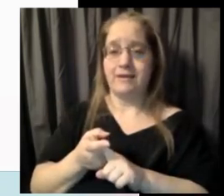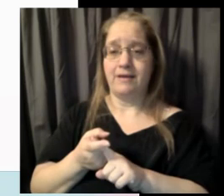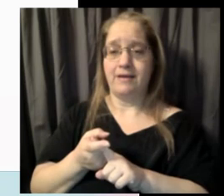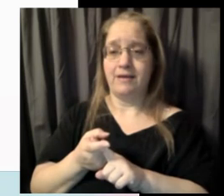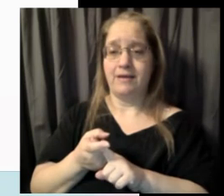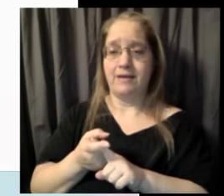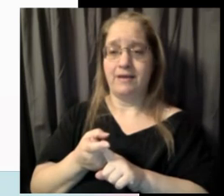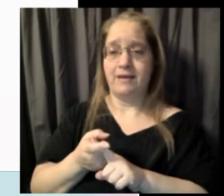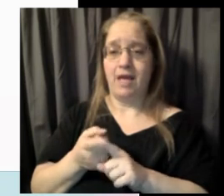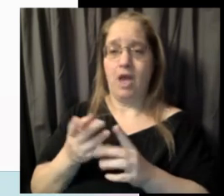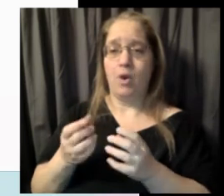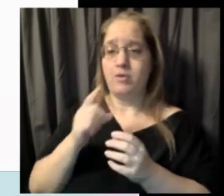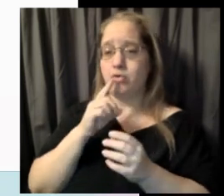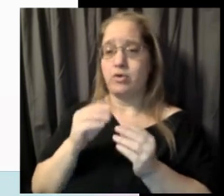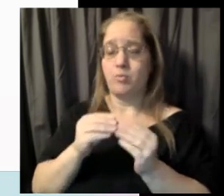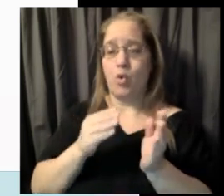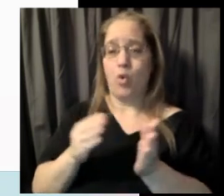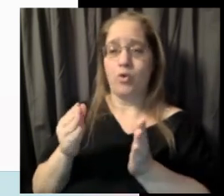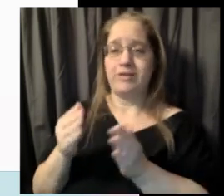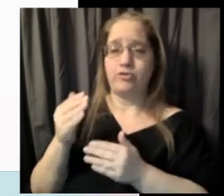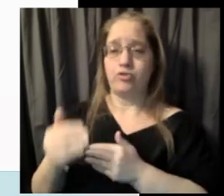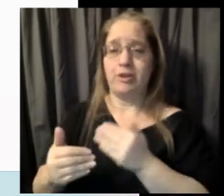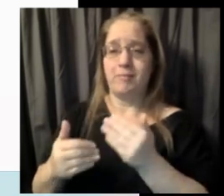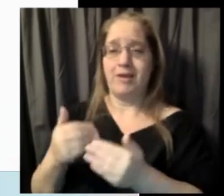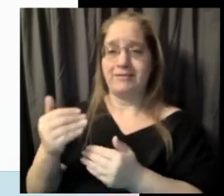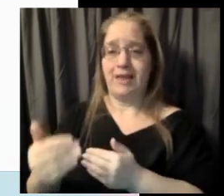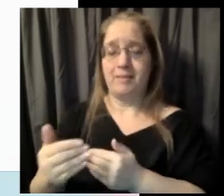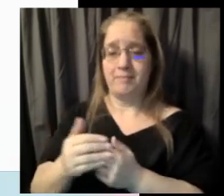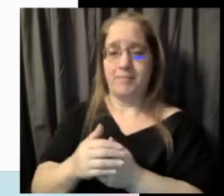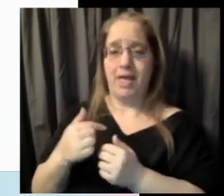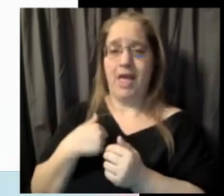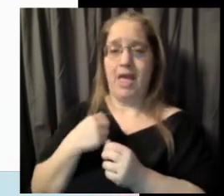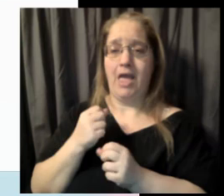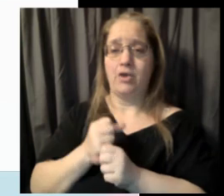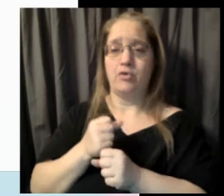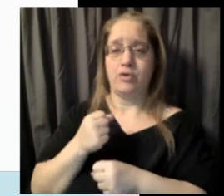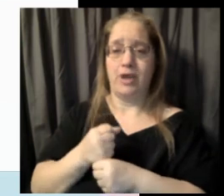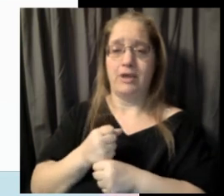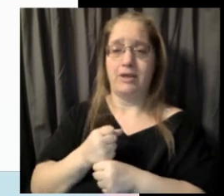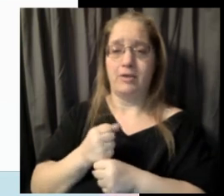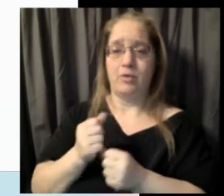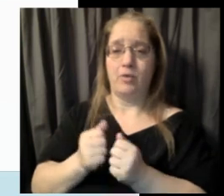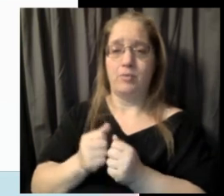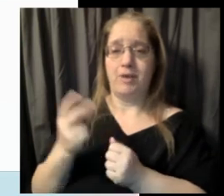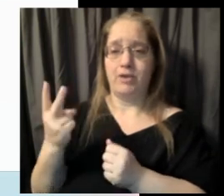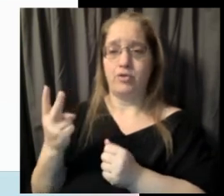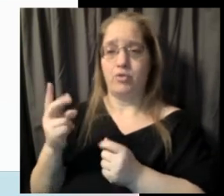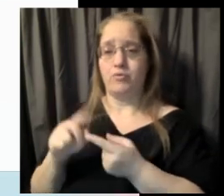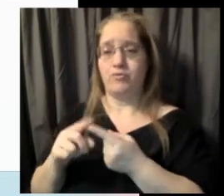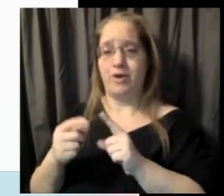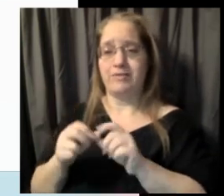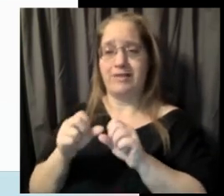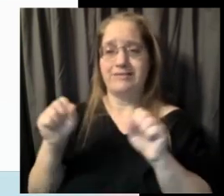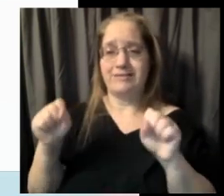that there is more of that organization or step by step. I created with my two other friends